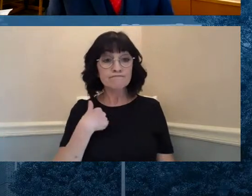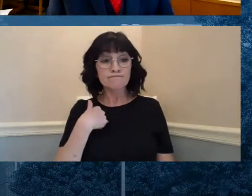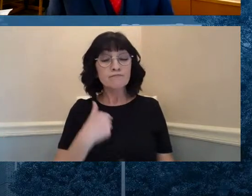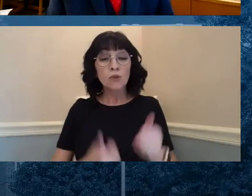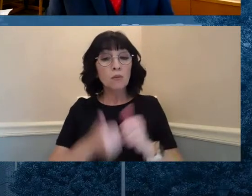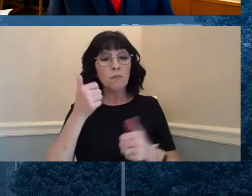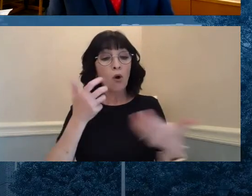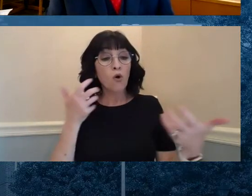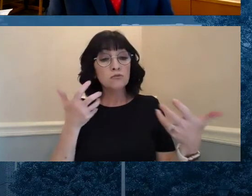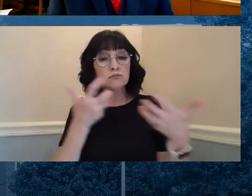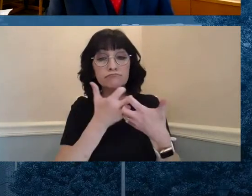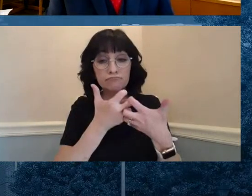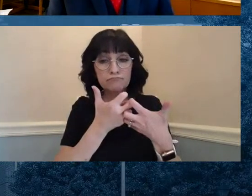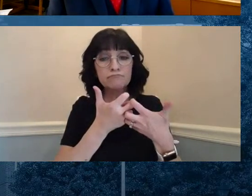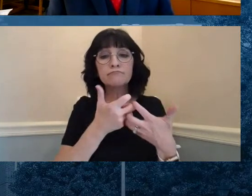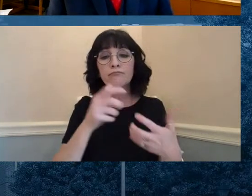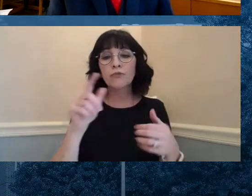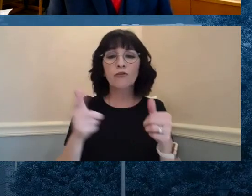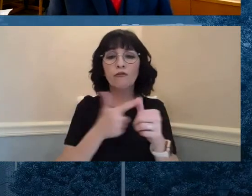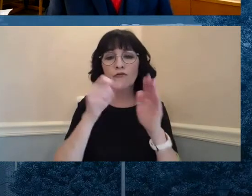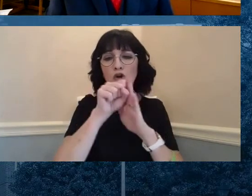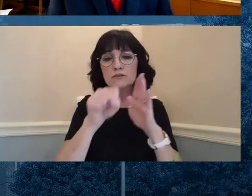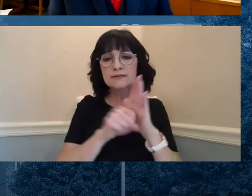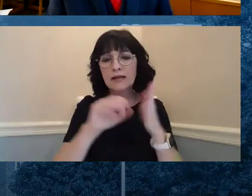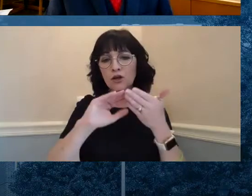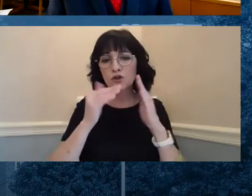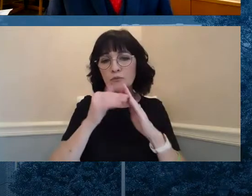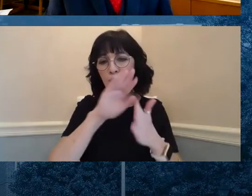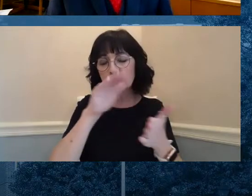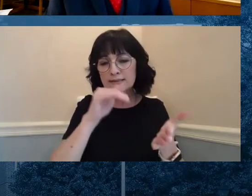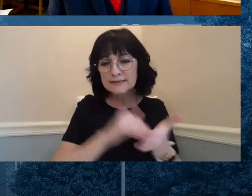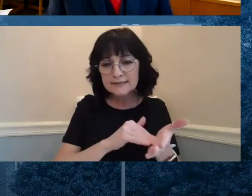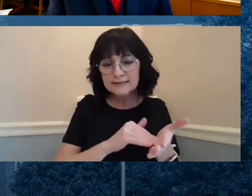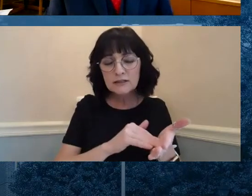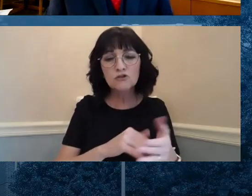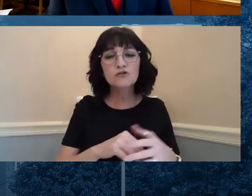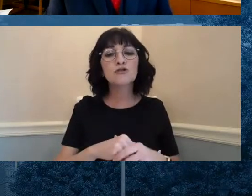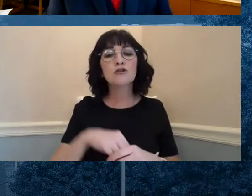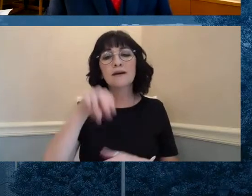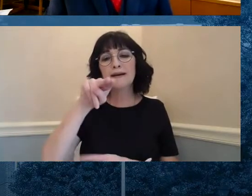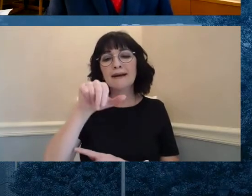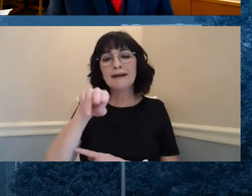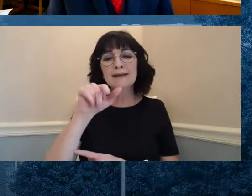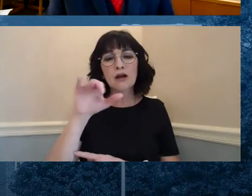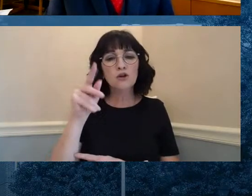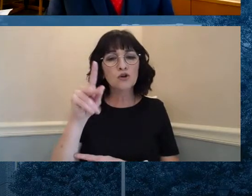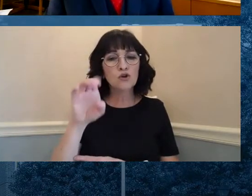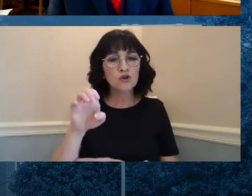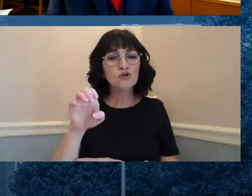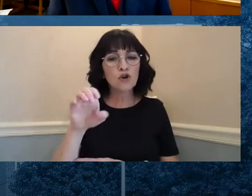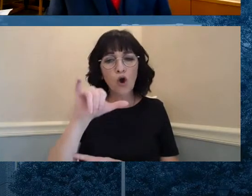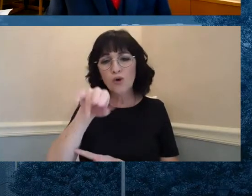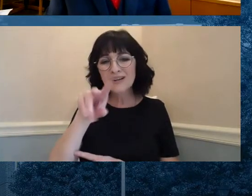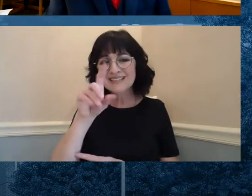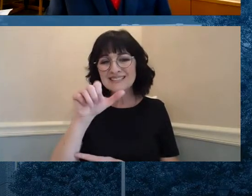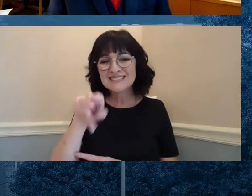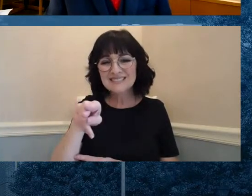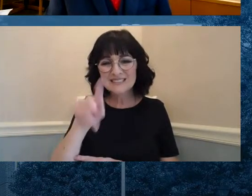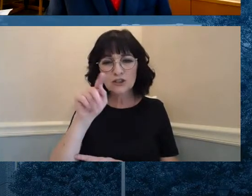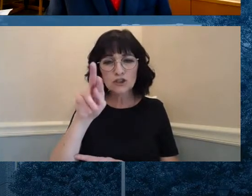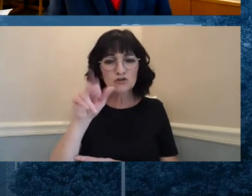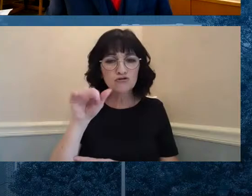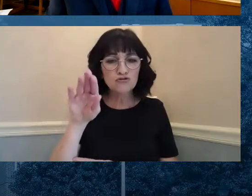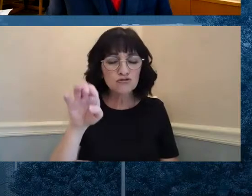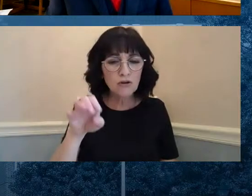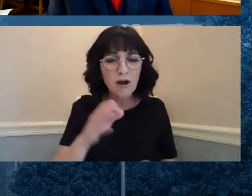Action Agency, La Esperanza, the Red, the Nanacoke Indian Tribe. We've worked with the poultry industry, as well as with the